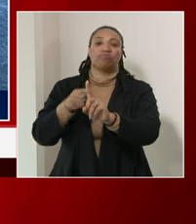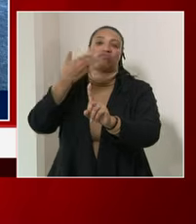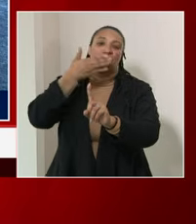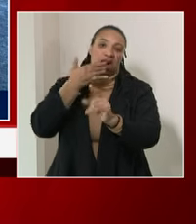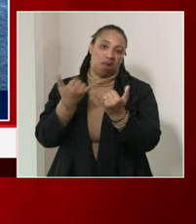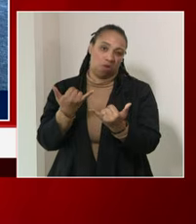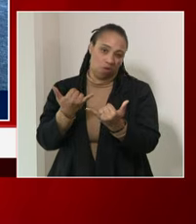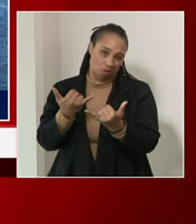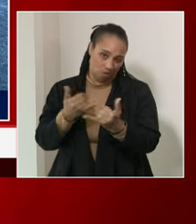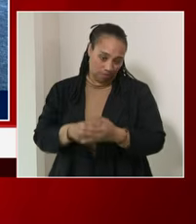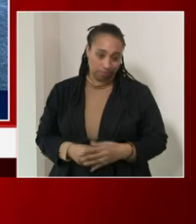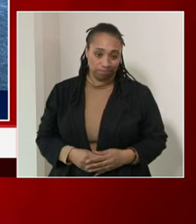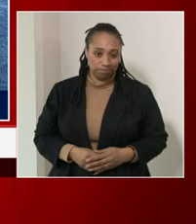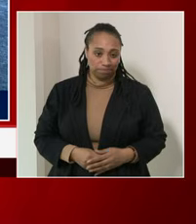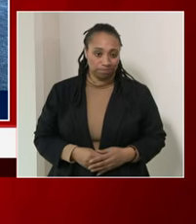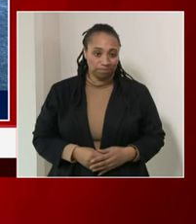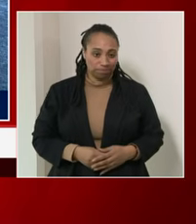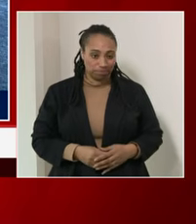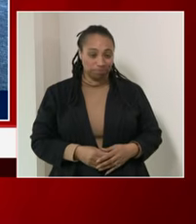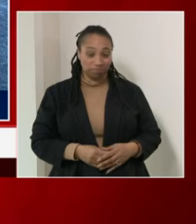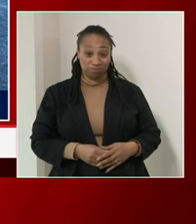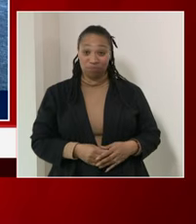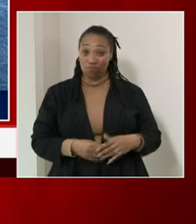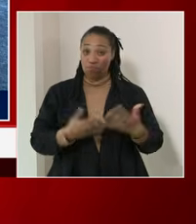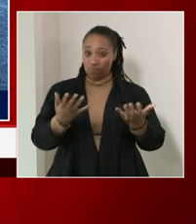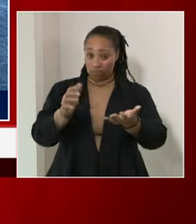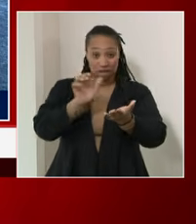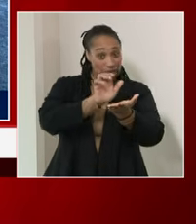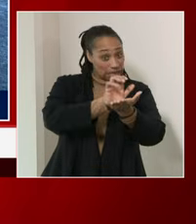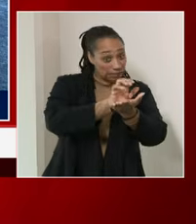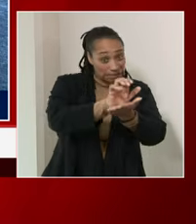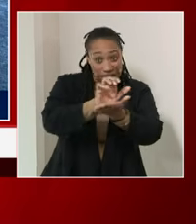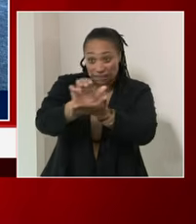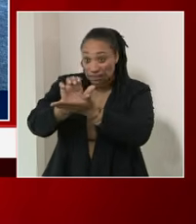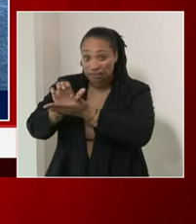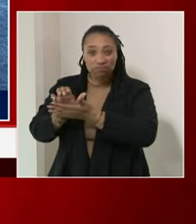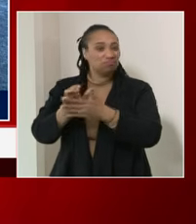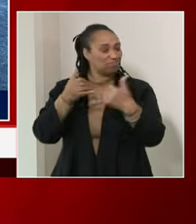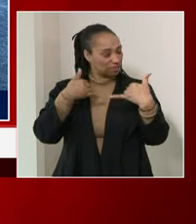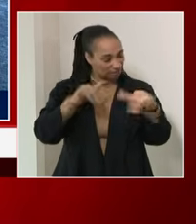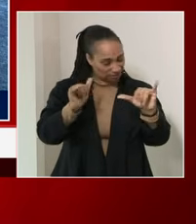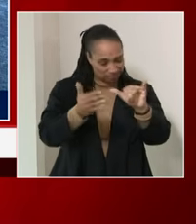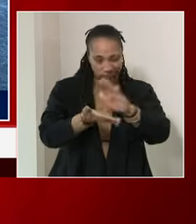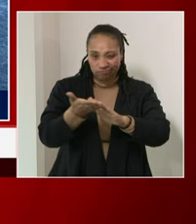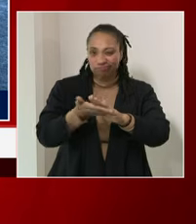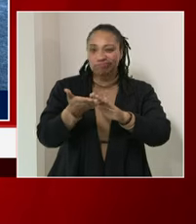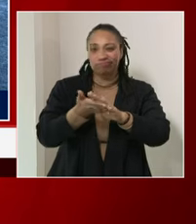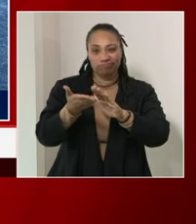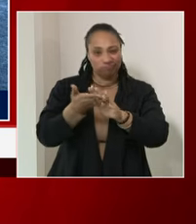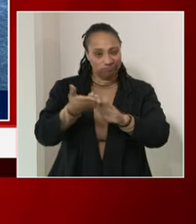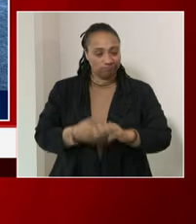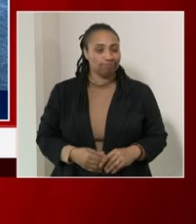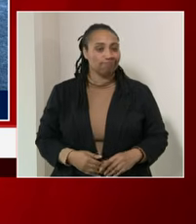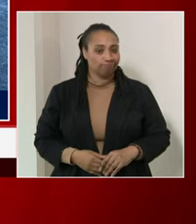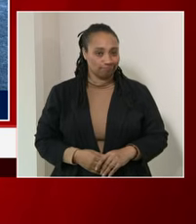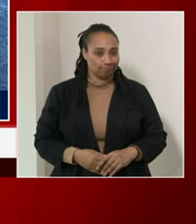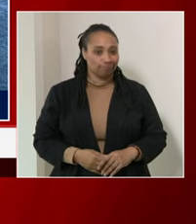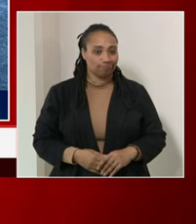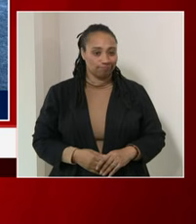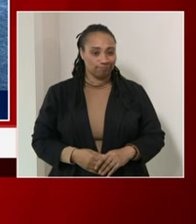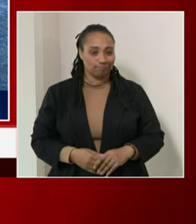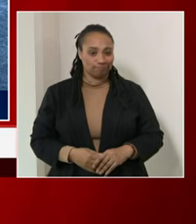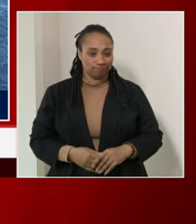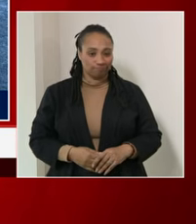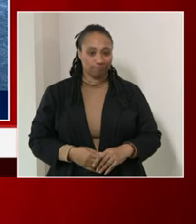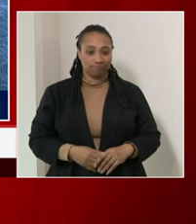with our contractor on their ability to access the rear compost bins. But at this point,